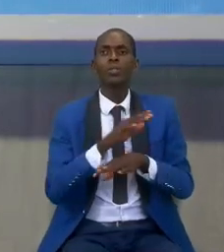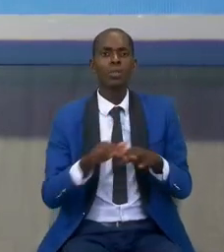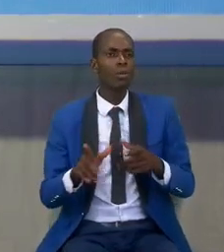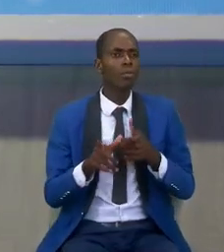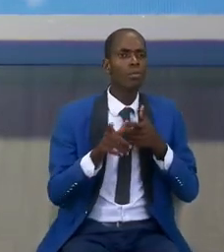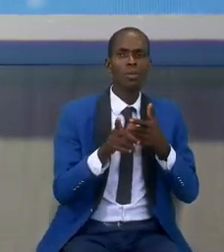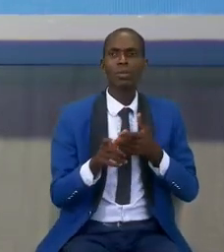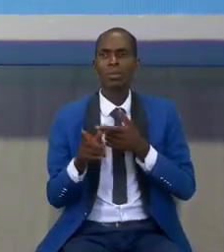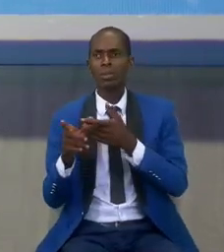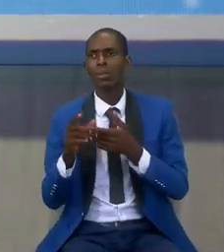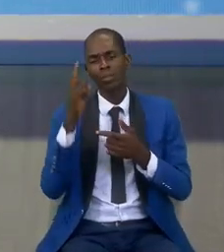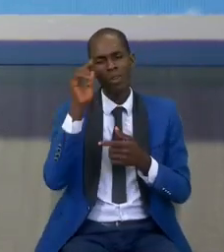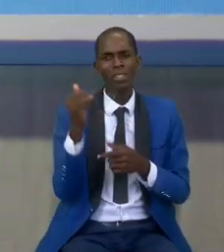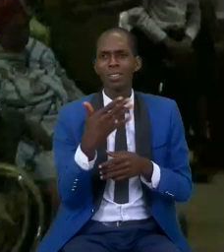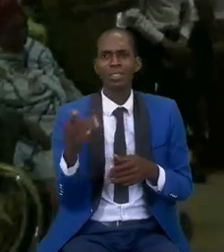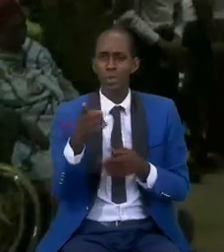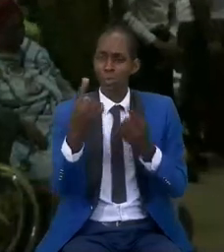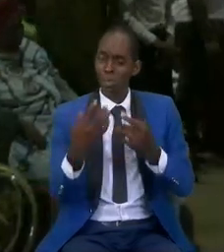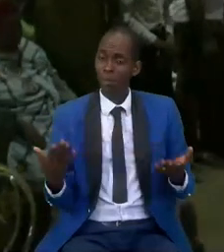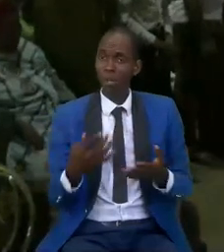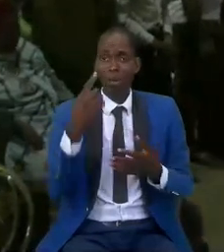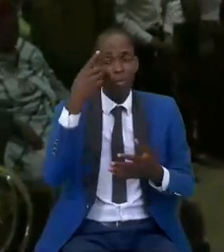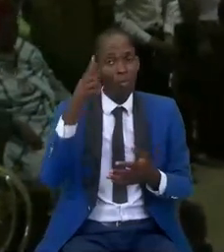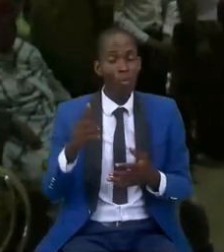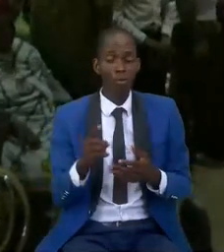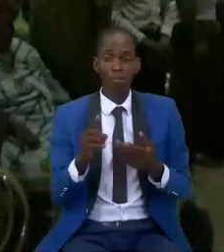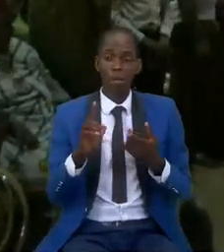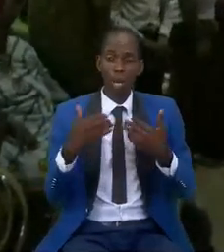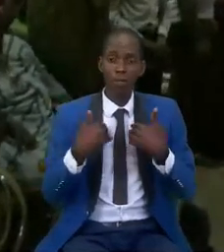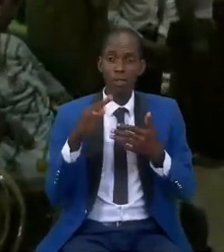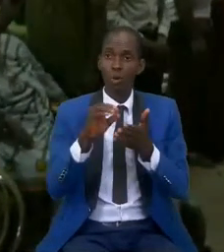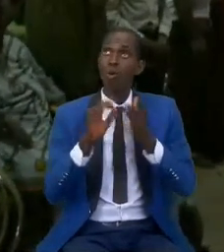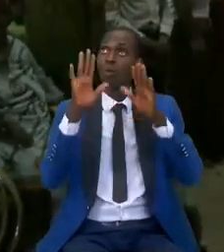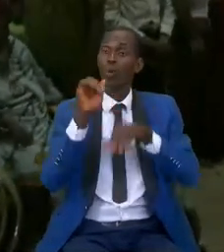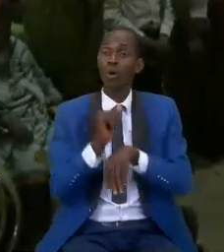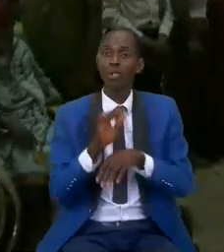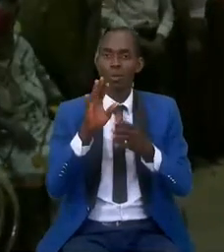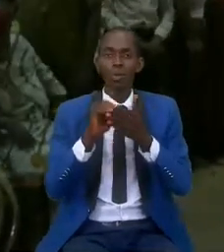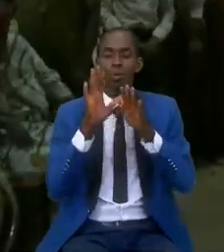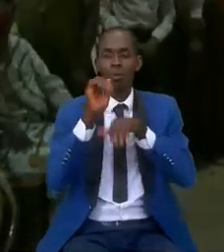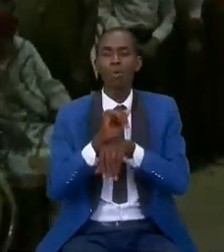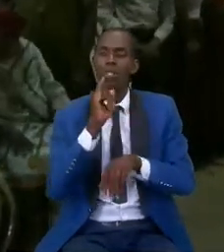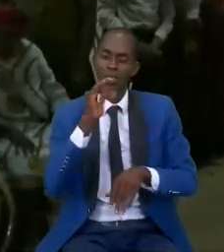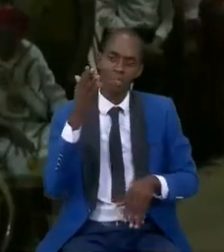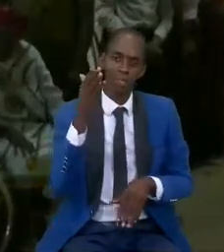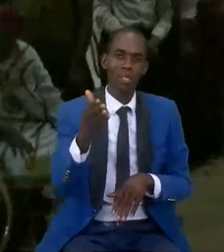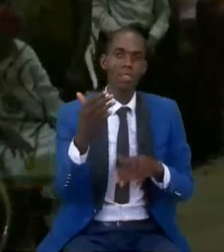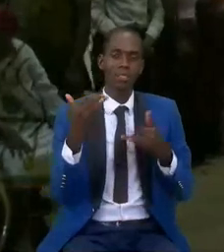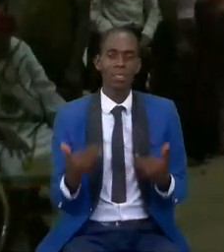miracle that Miracle is there you will see it amen